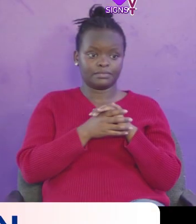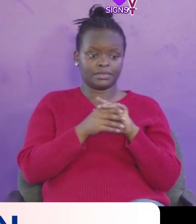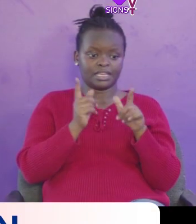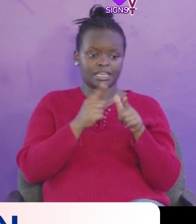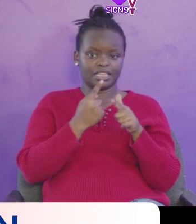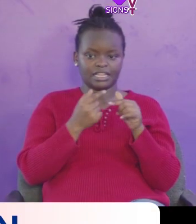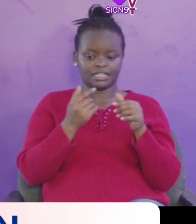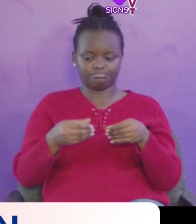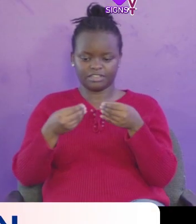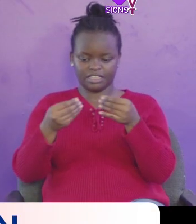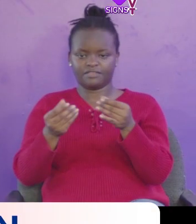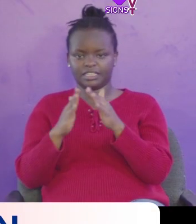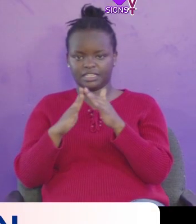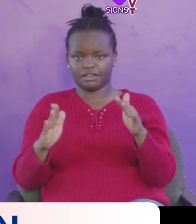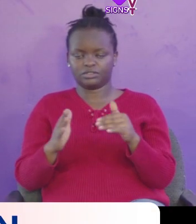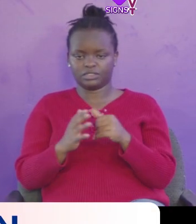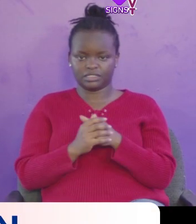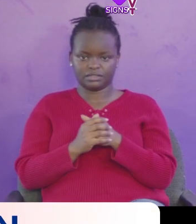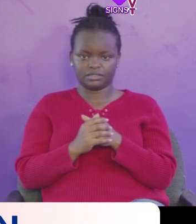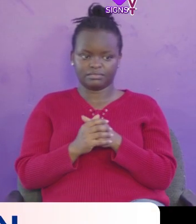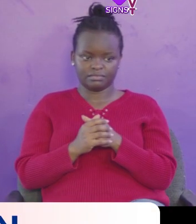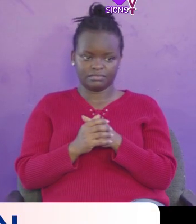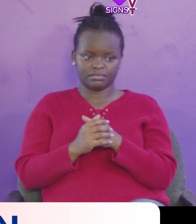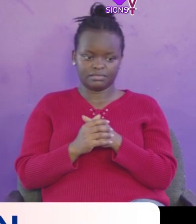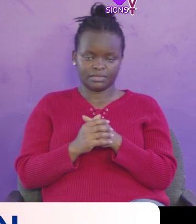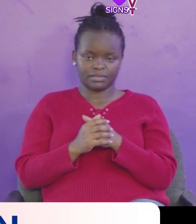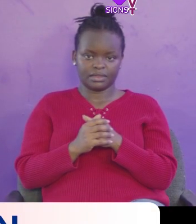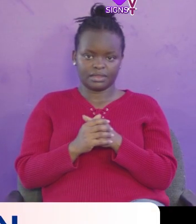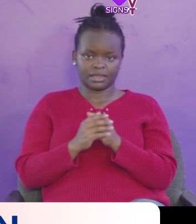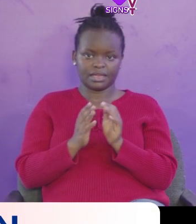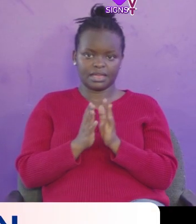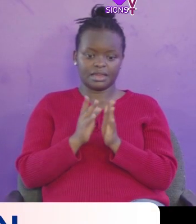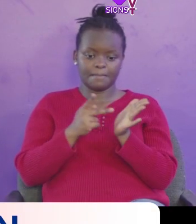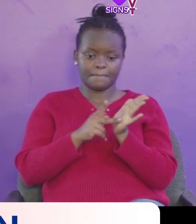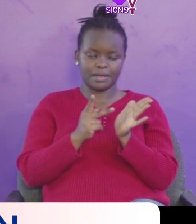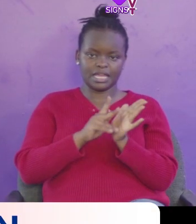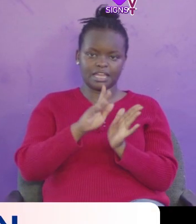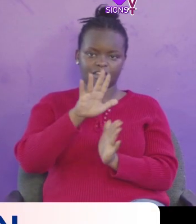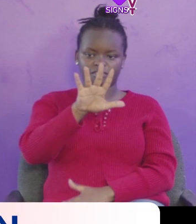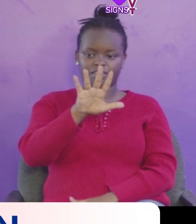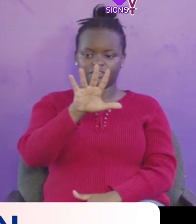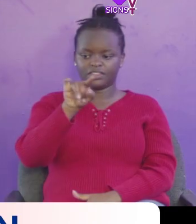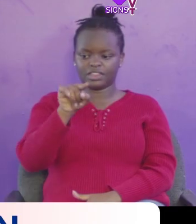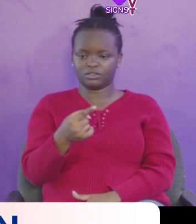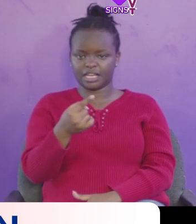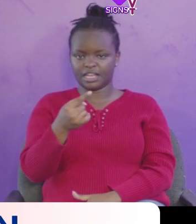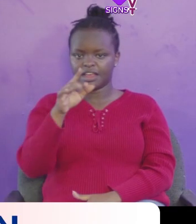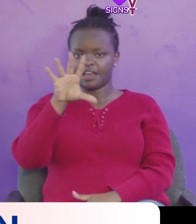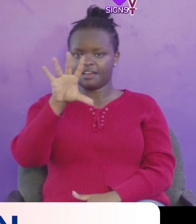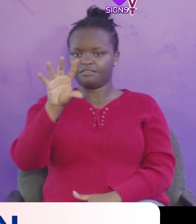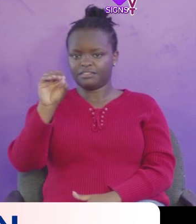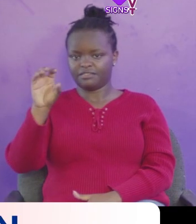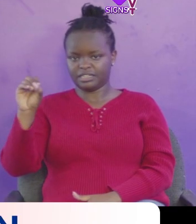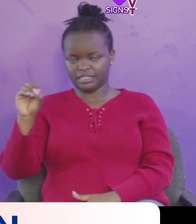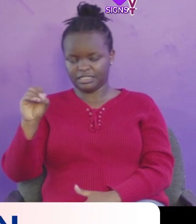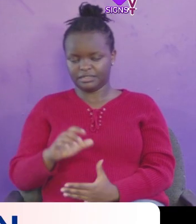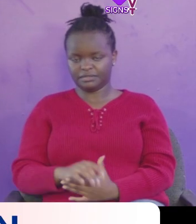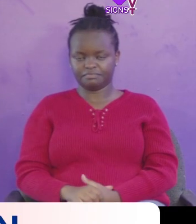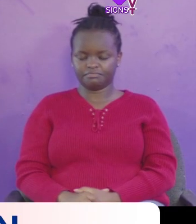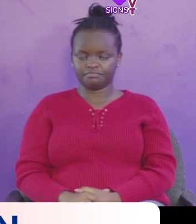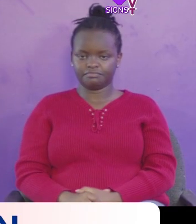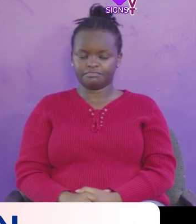given the house, and on a monthly basis you'll be paying 5,500. So our watu wameingia hapo, they are not